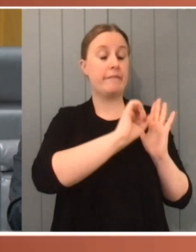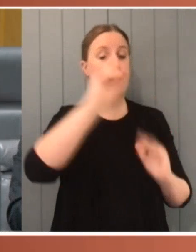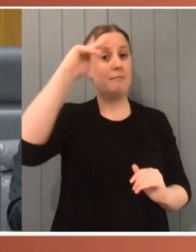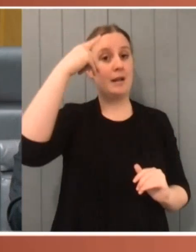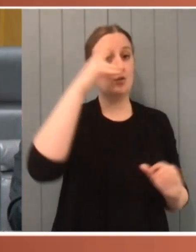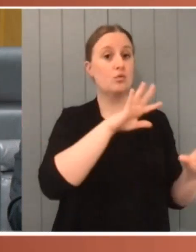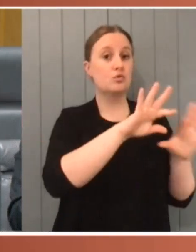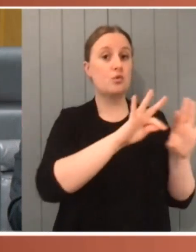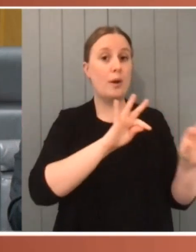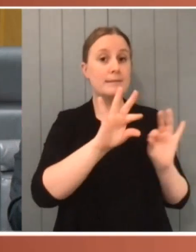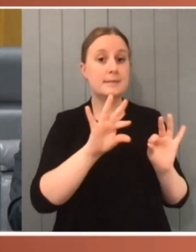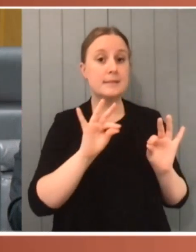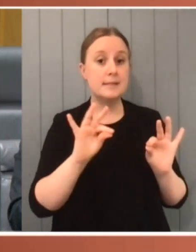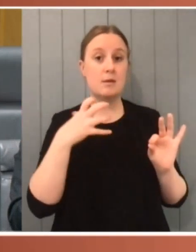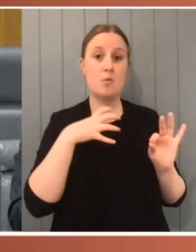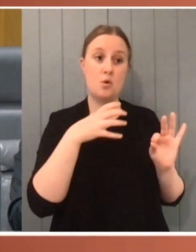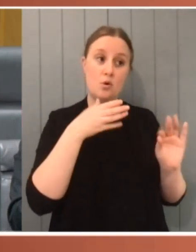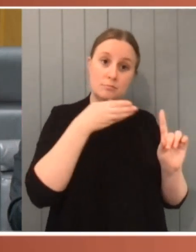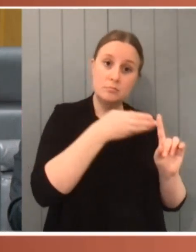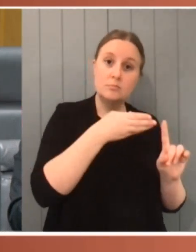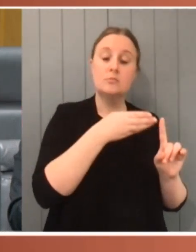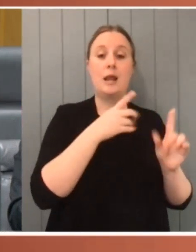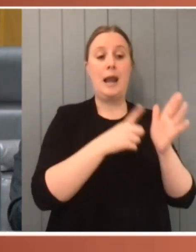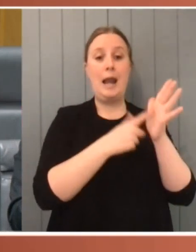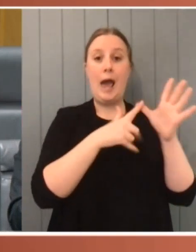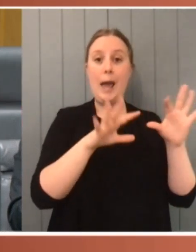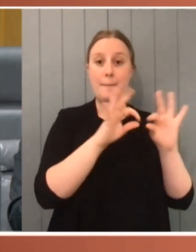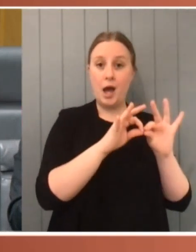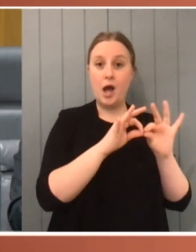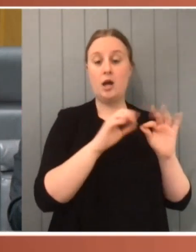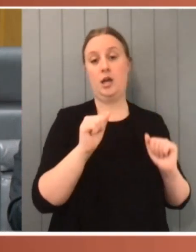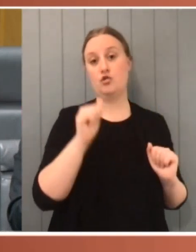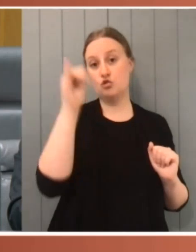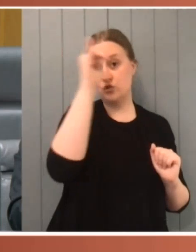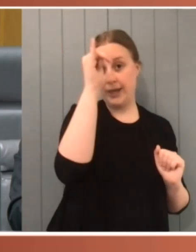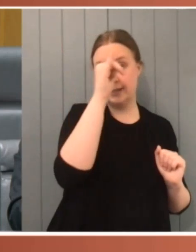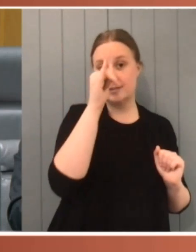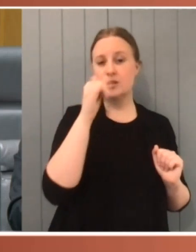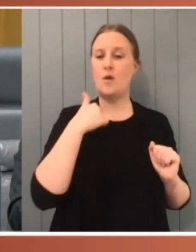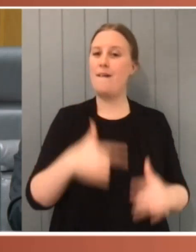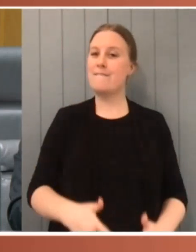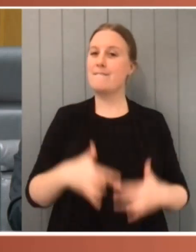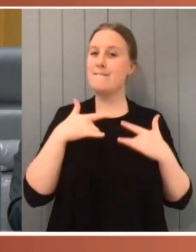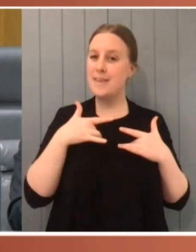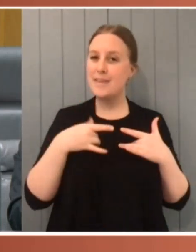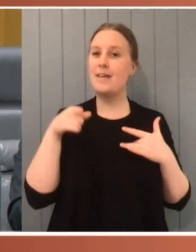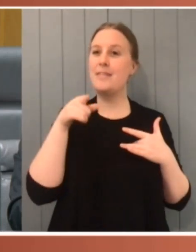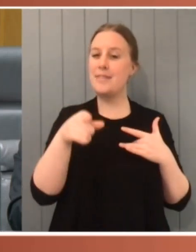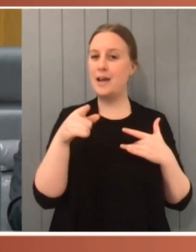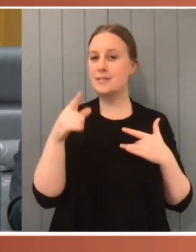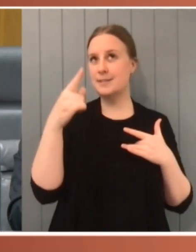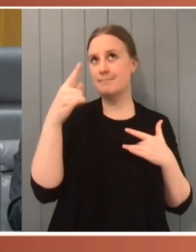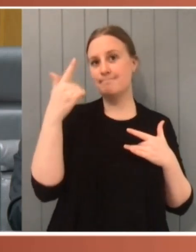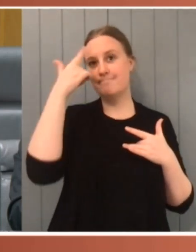the Labor Party and the Greens. So I think that argument has diminished a strength